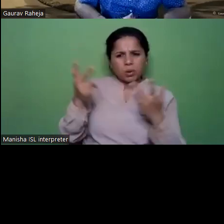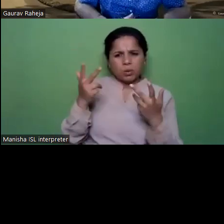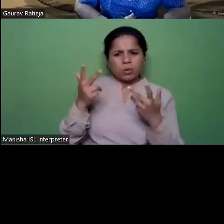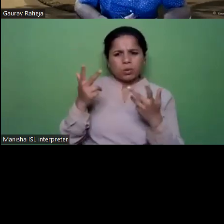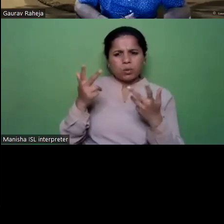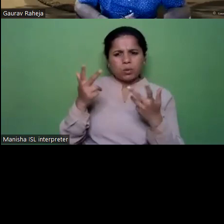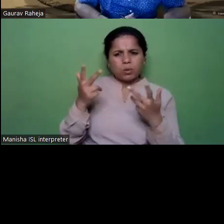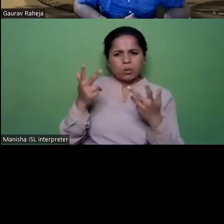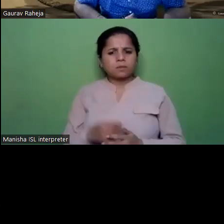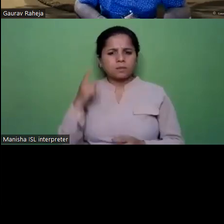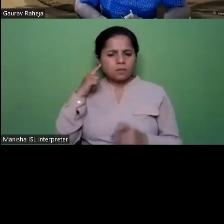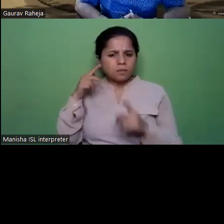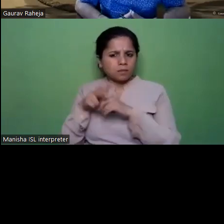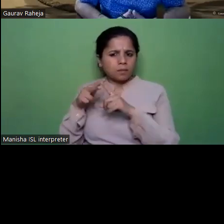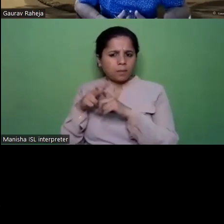accommodation.